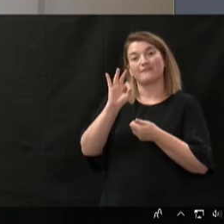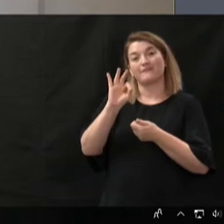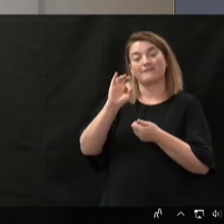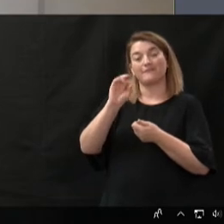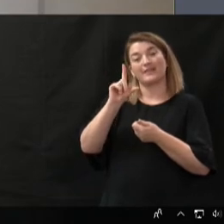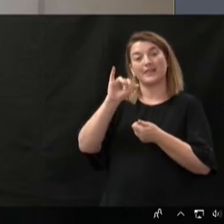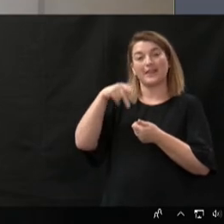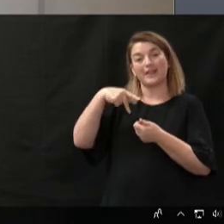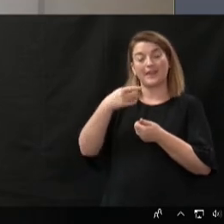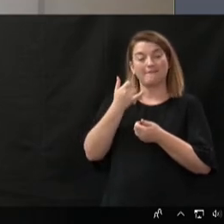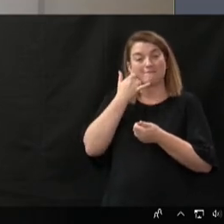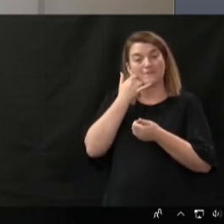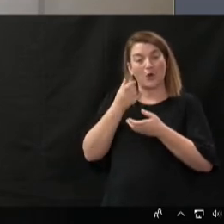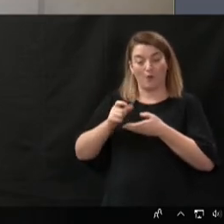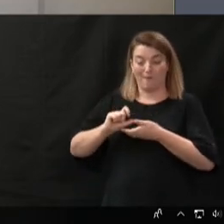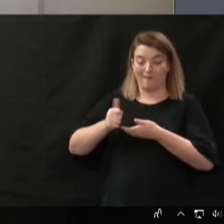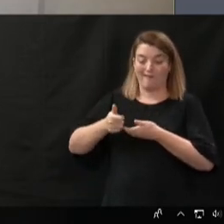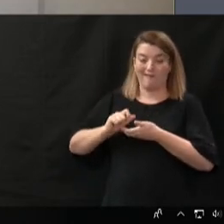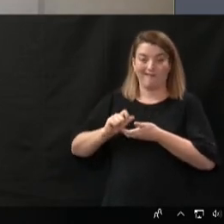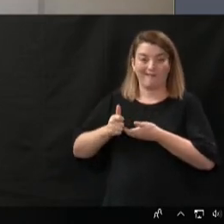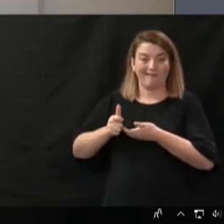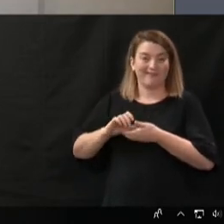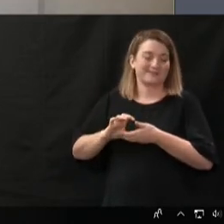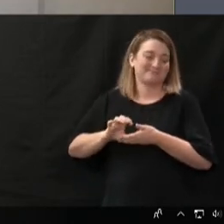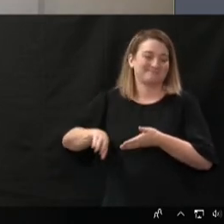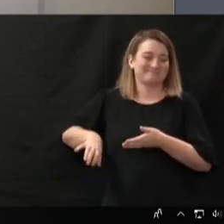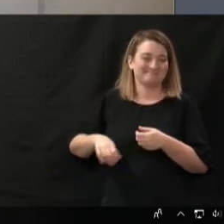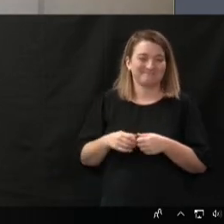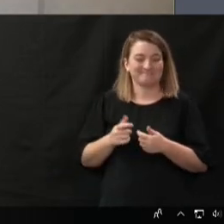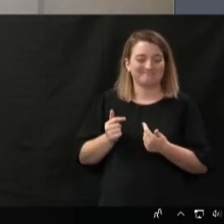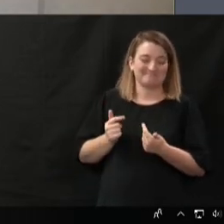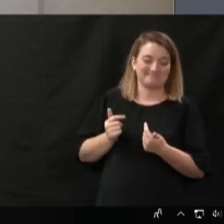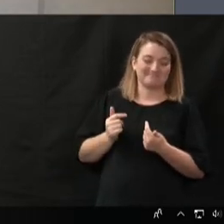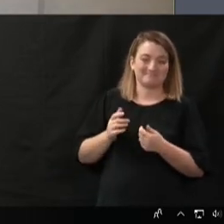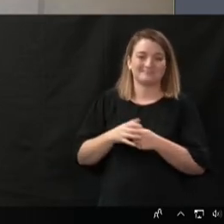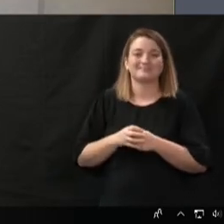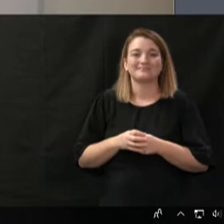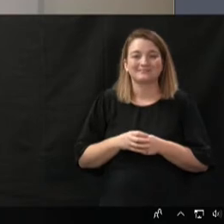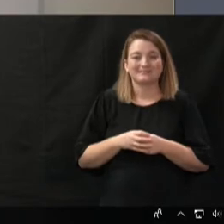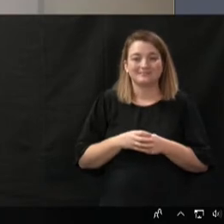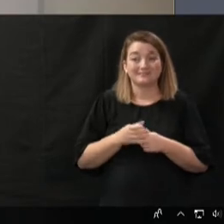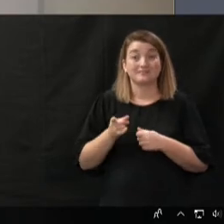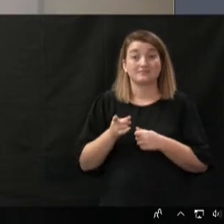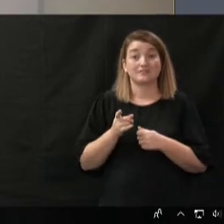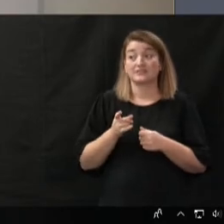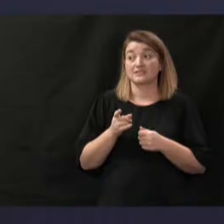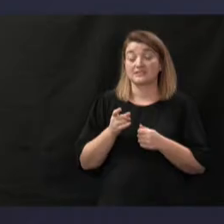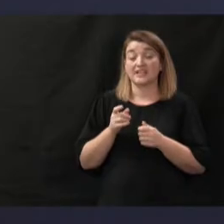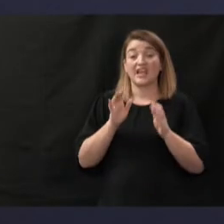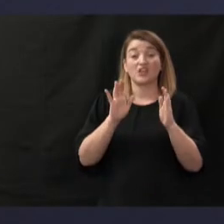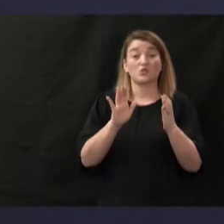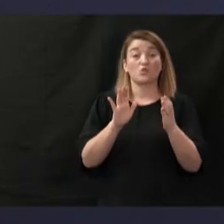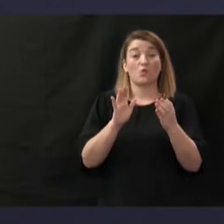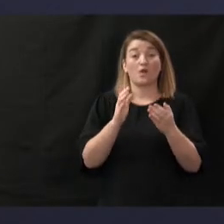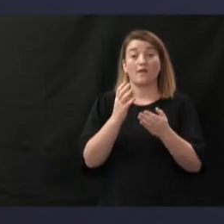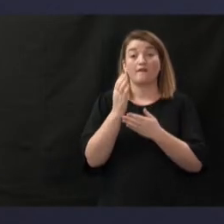your phone and take your camera so that it's looking at your mouth, so that you can see yourself in it,